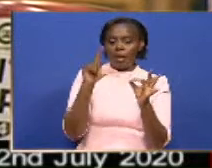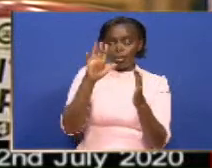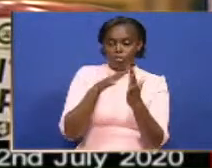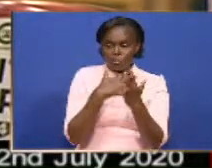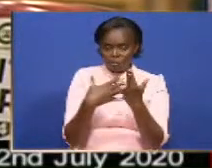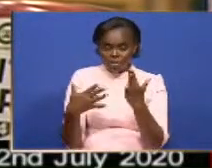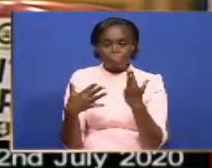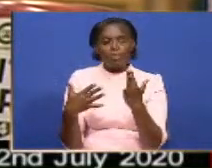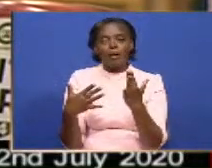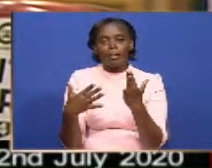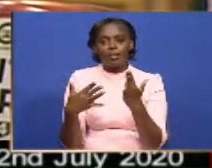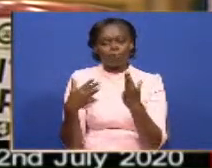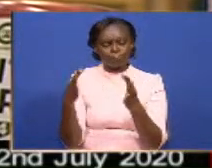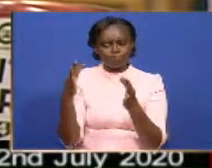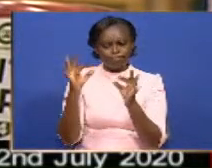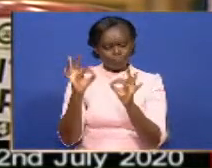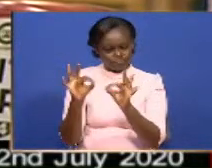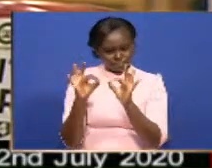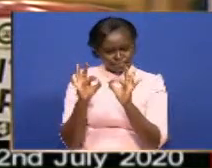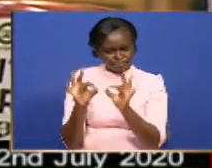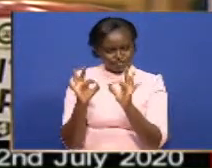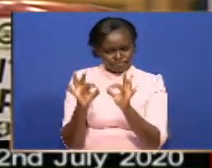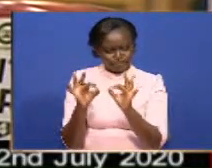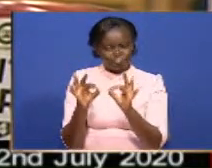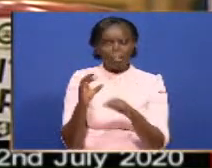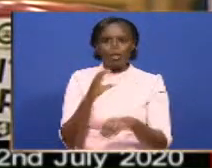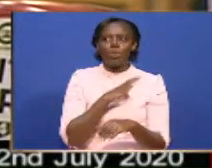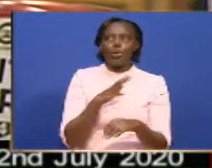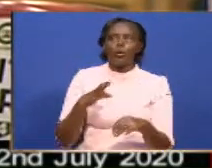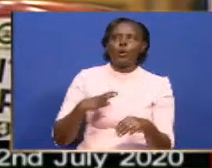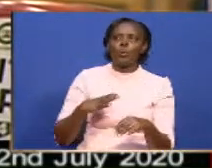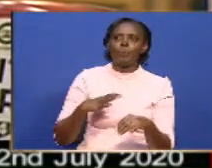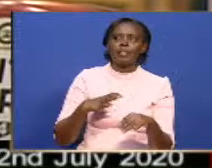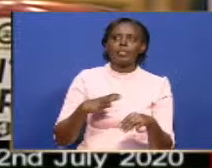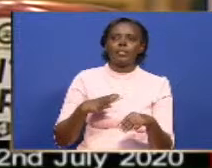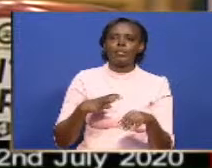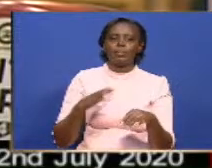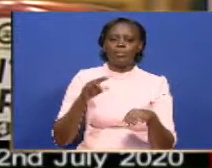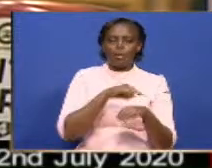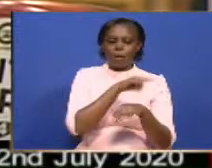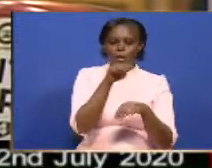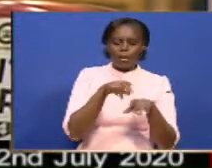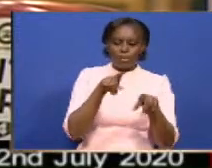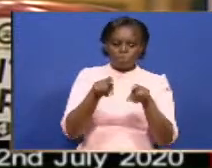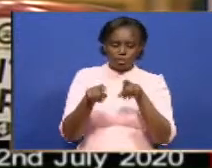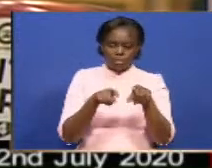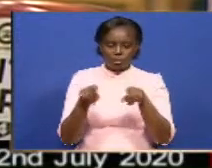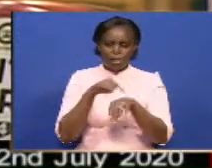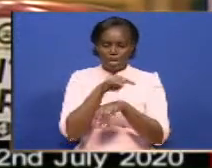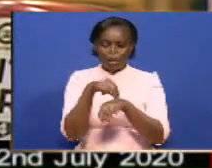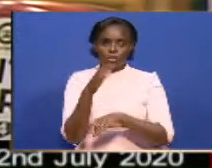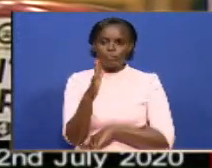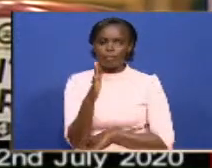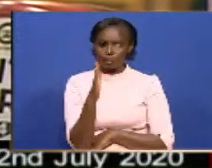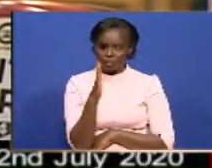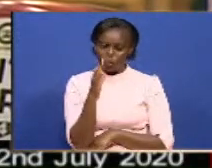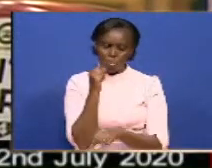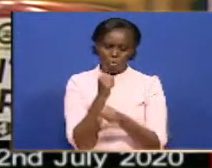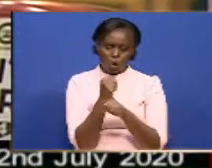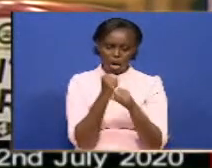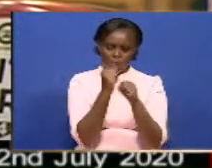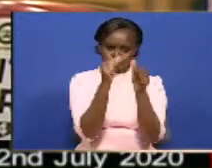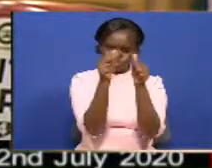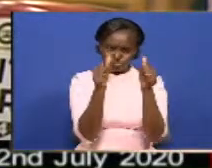framework is excellent. The Committee of National Administration and Security have done a great